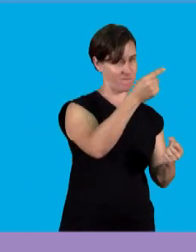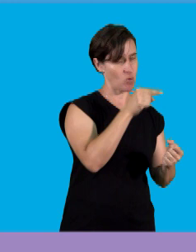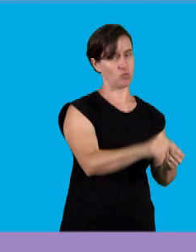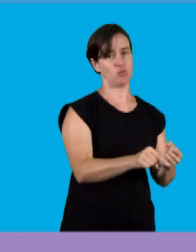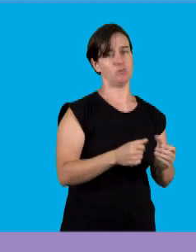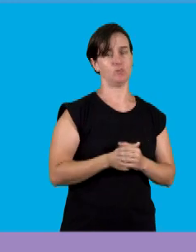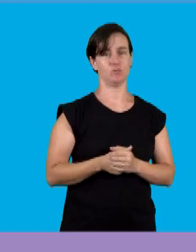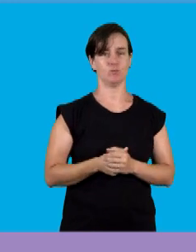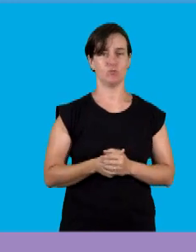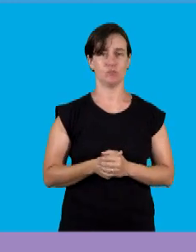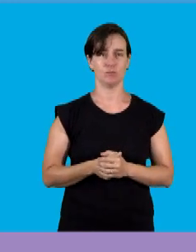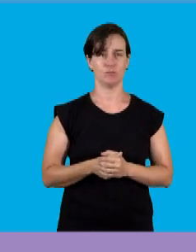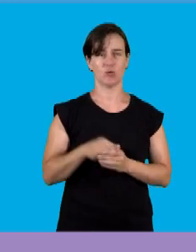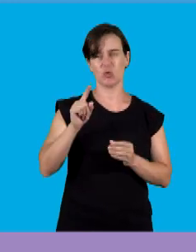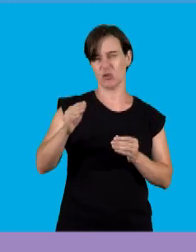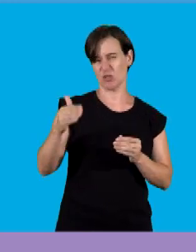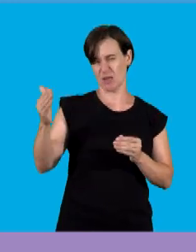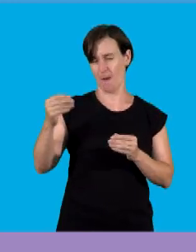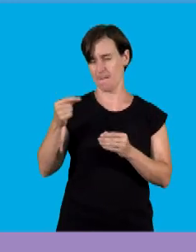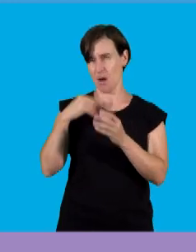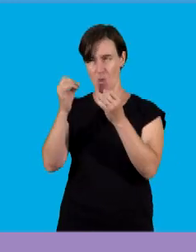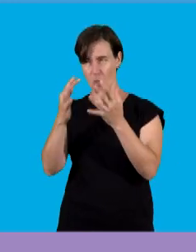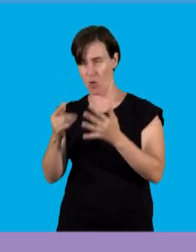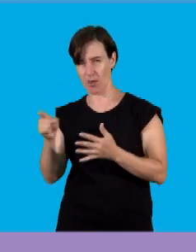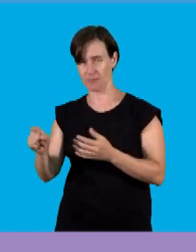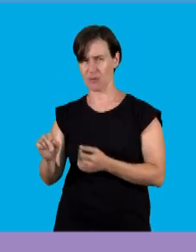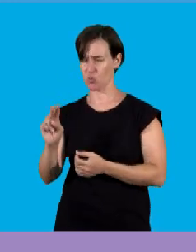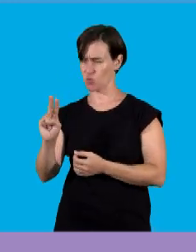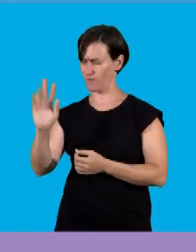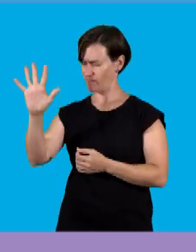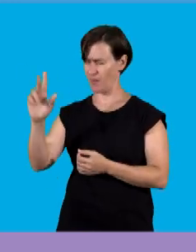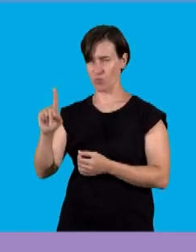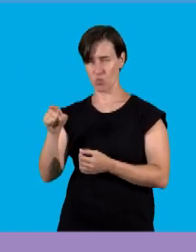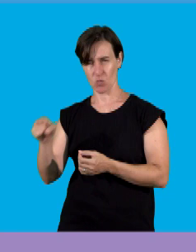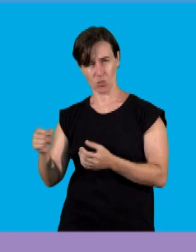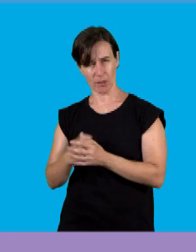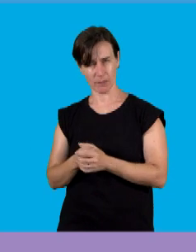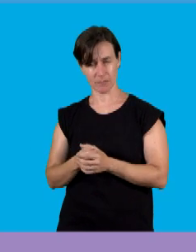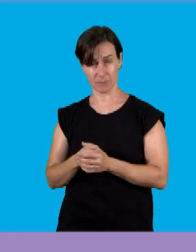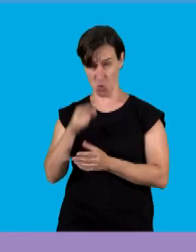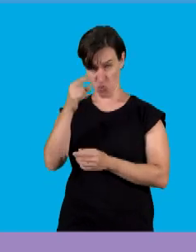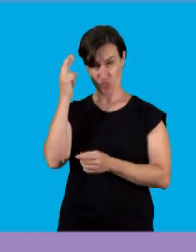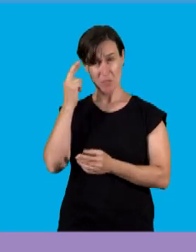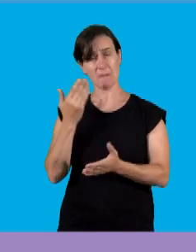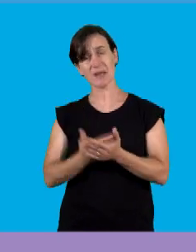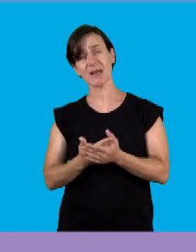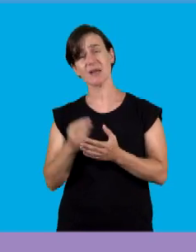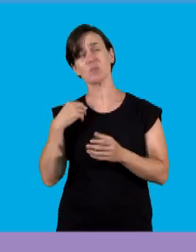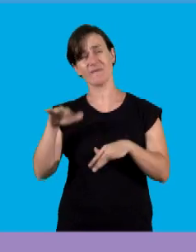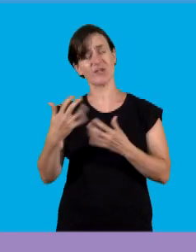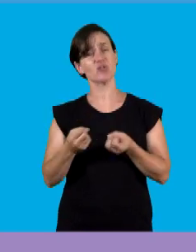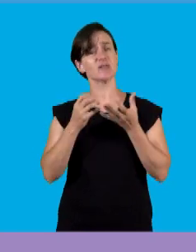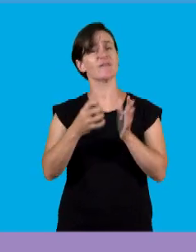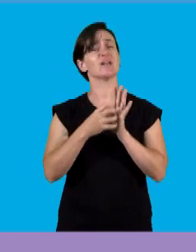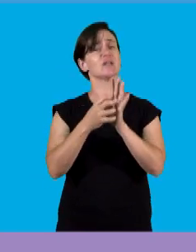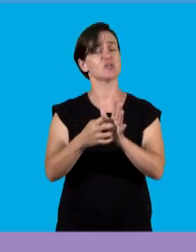here on the side. So when we are looking at 2 exponent 5, I hope you can remember from our previous example, but